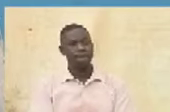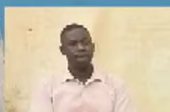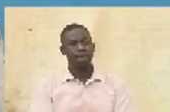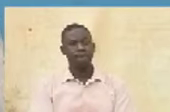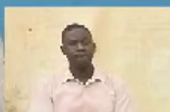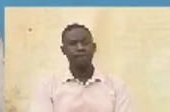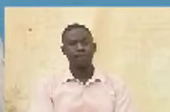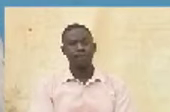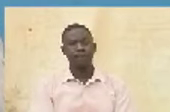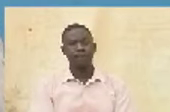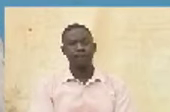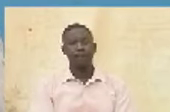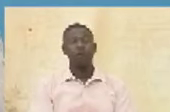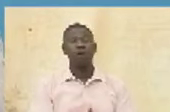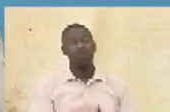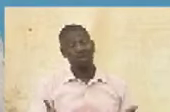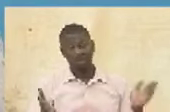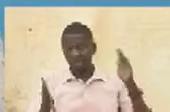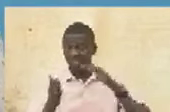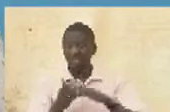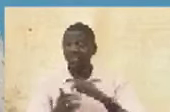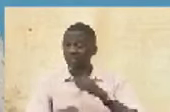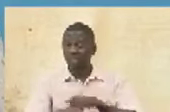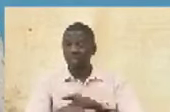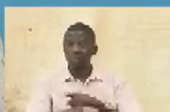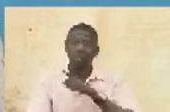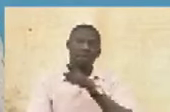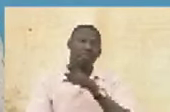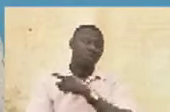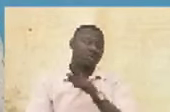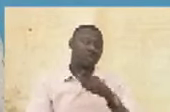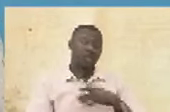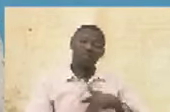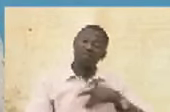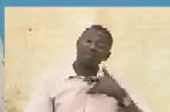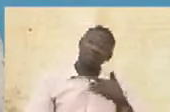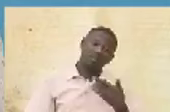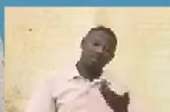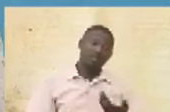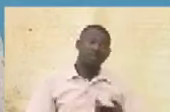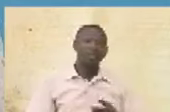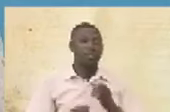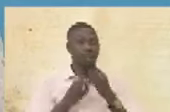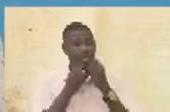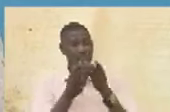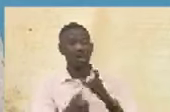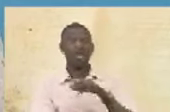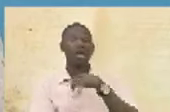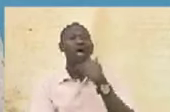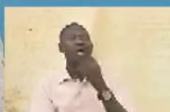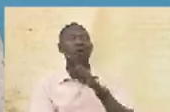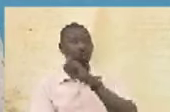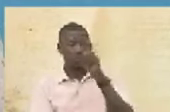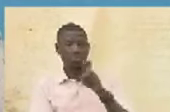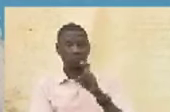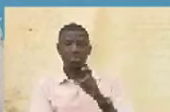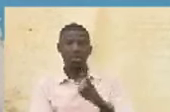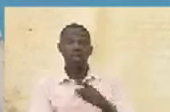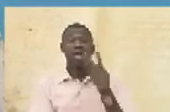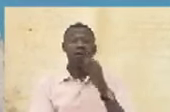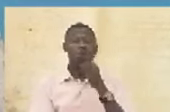there until the time they felt. If they said if anybody refused to say